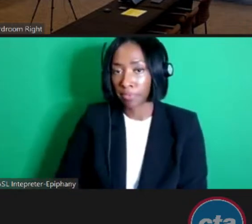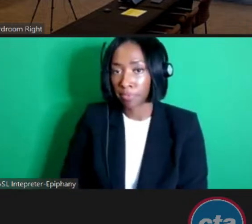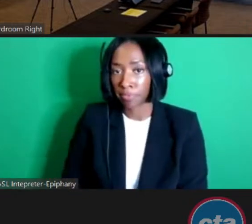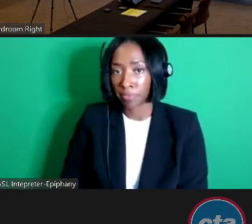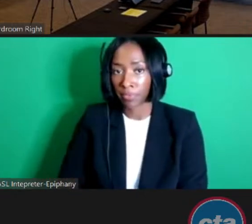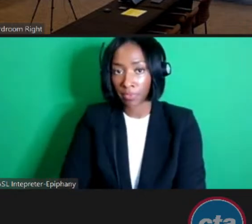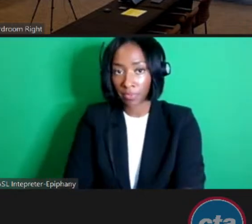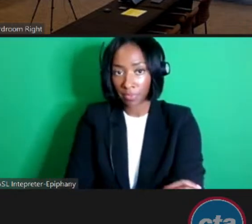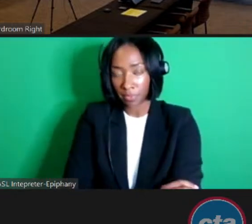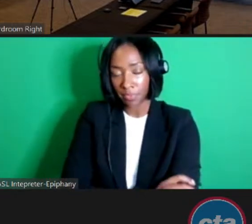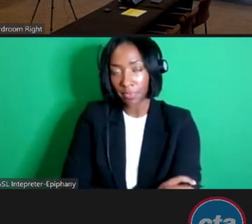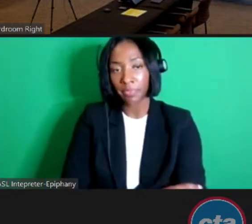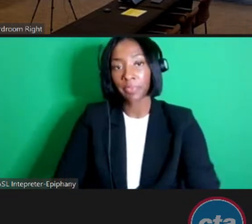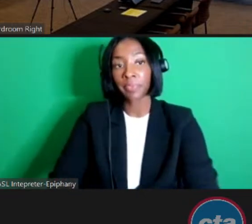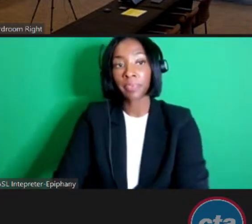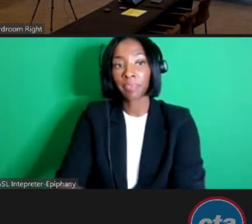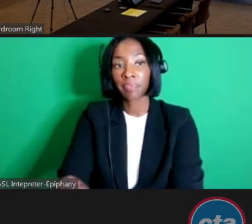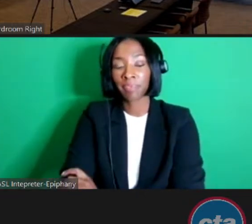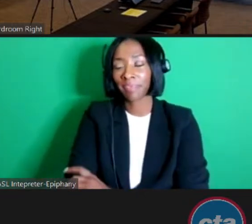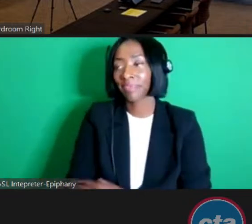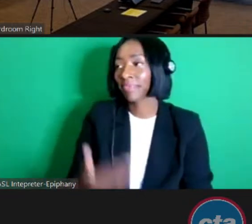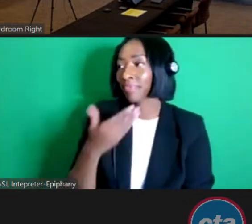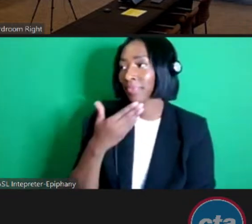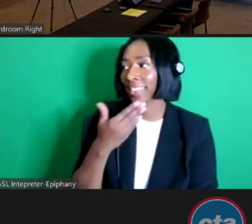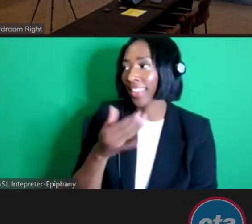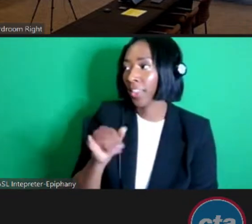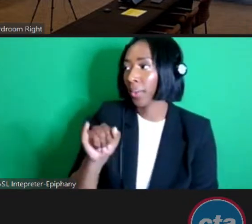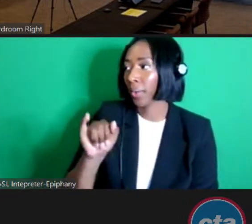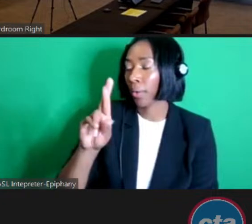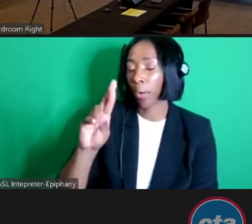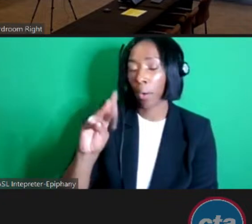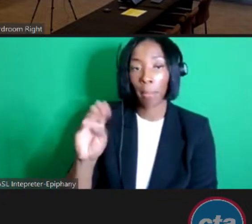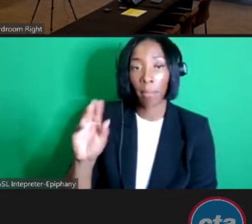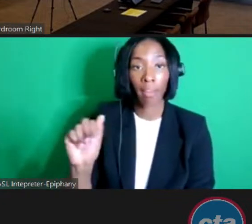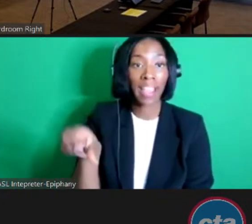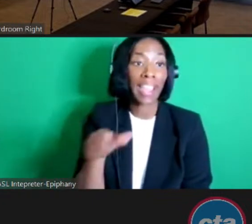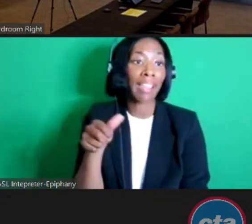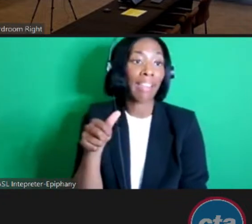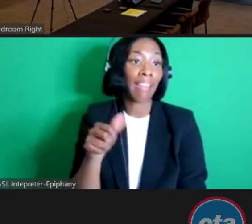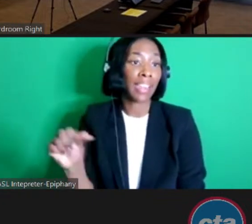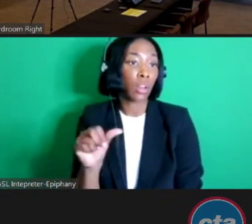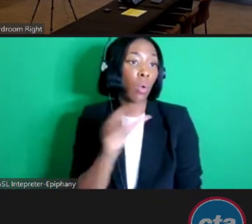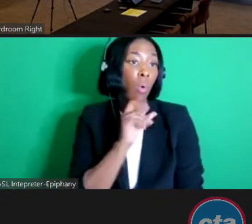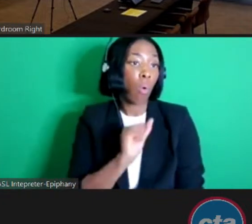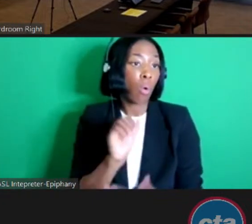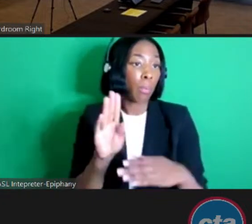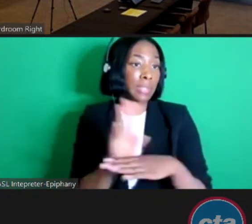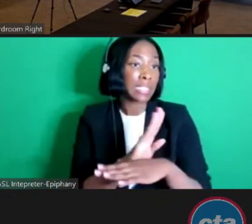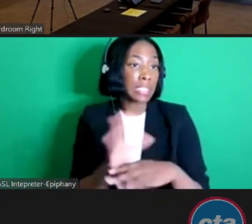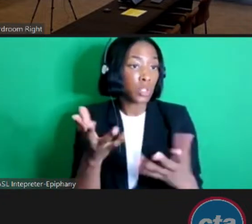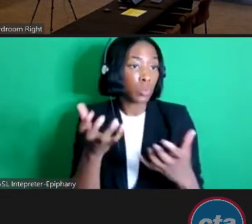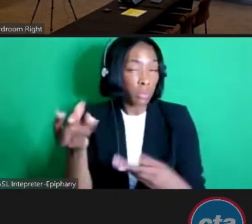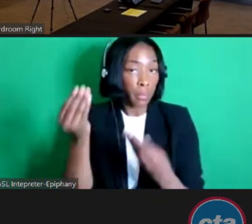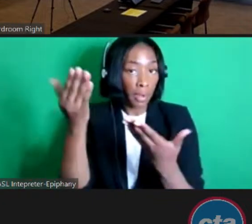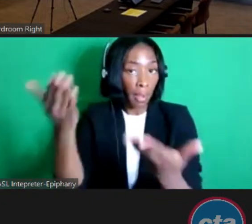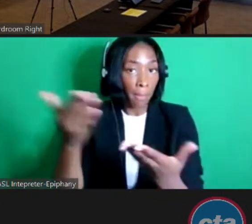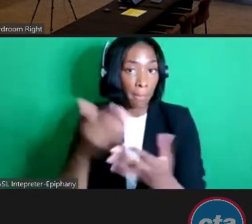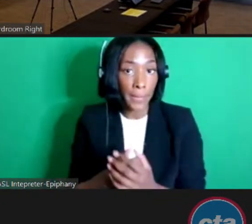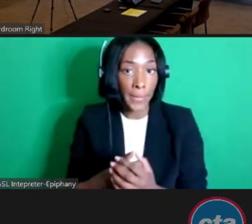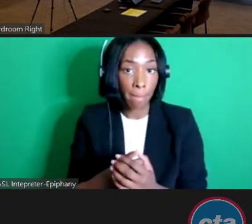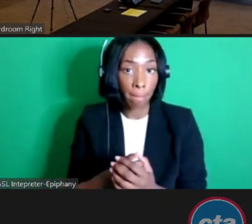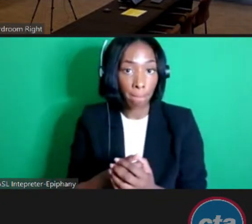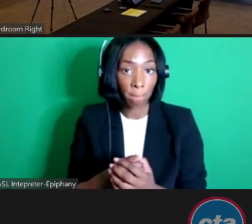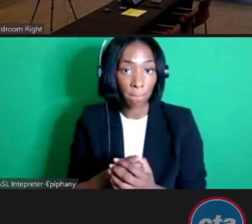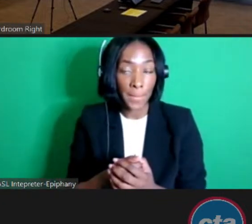guys. Thank you, Irma. Does anyone have any old business they would like to bring up?